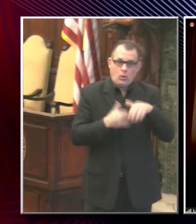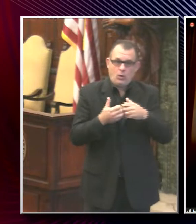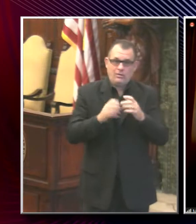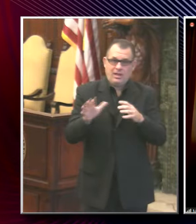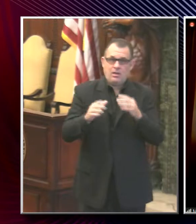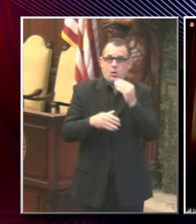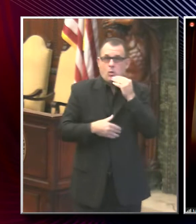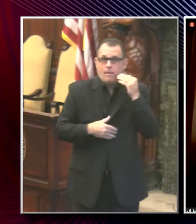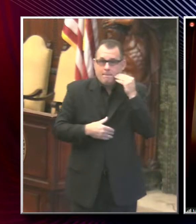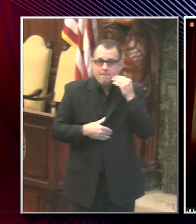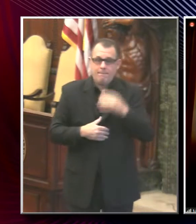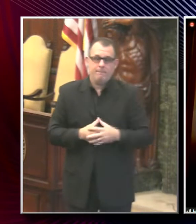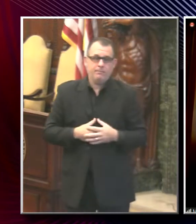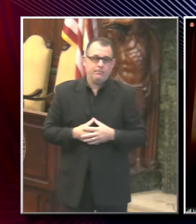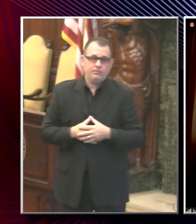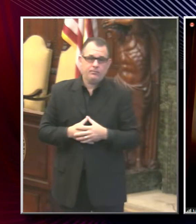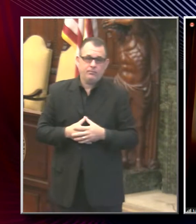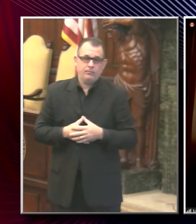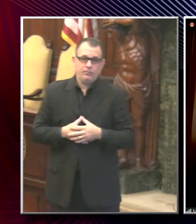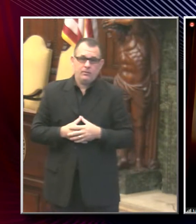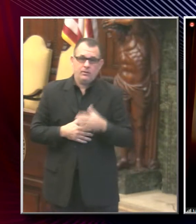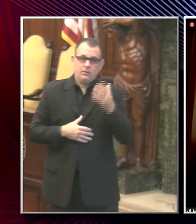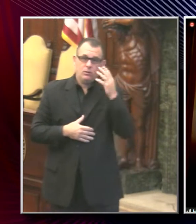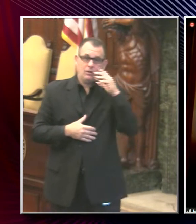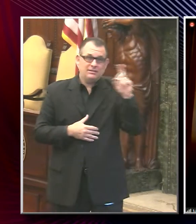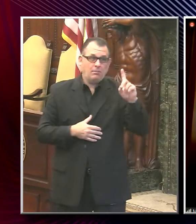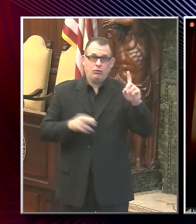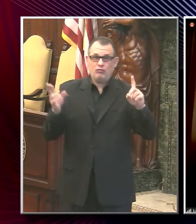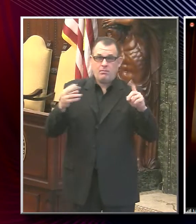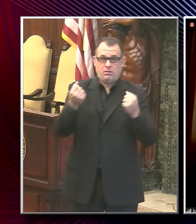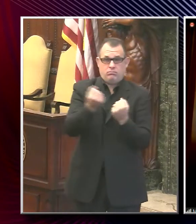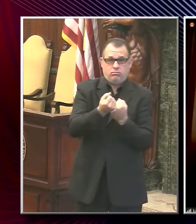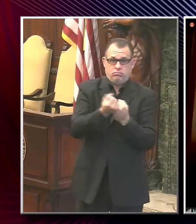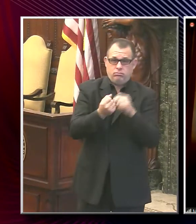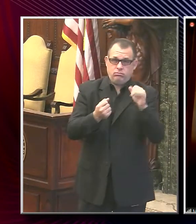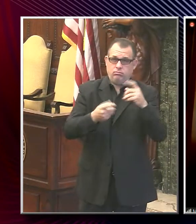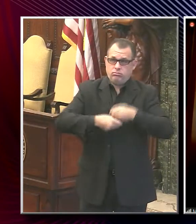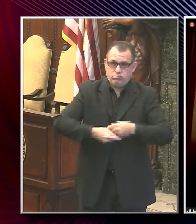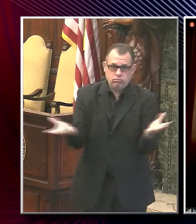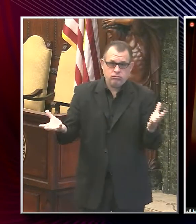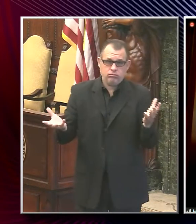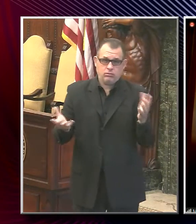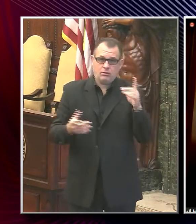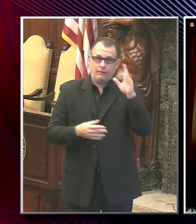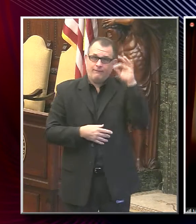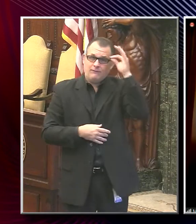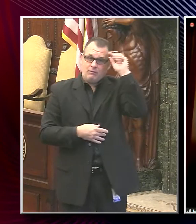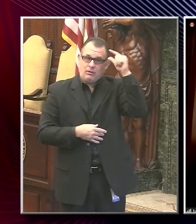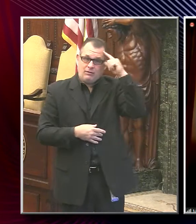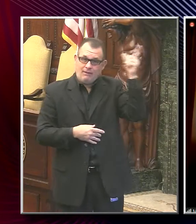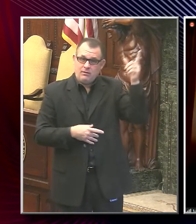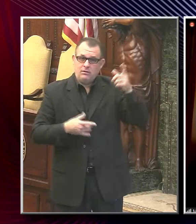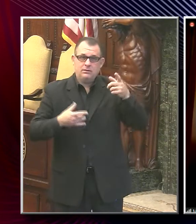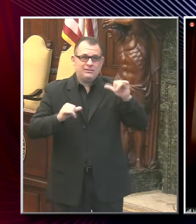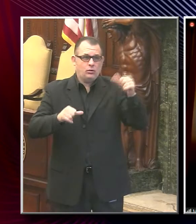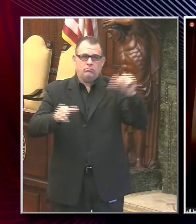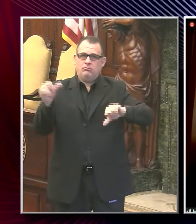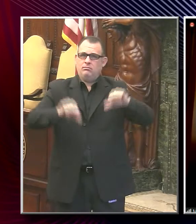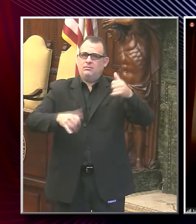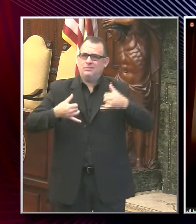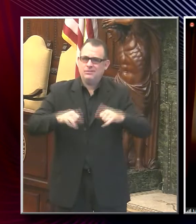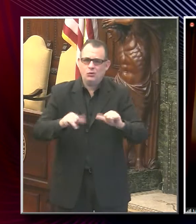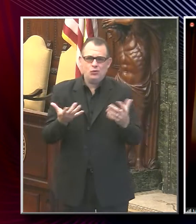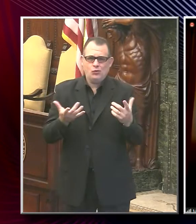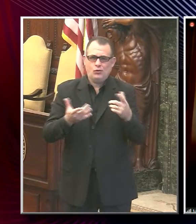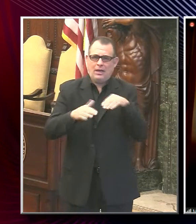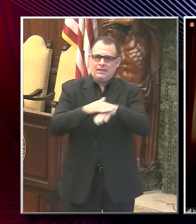Despite widespread and bipartisan support across the nation, the federal government continues to deny students access to this basic human need,